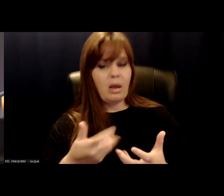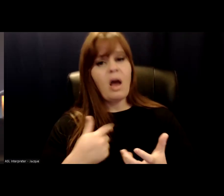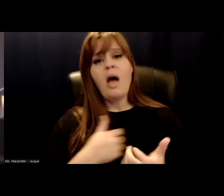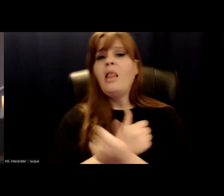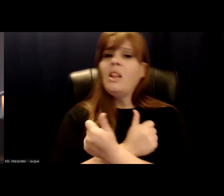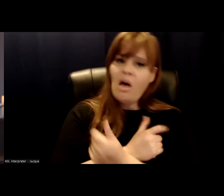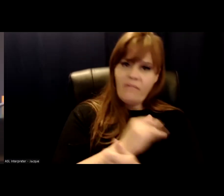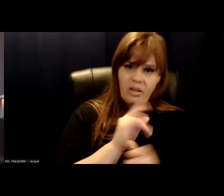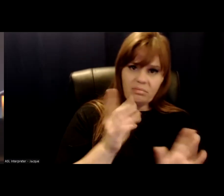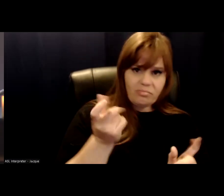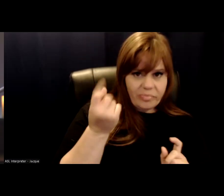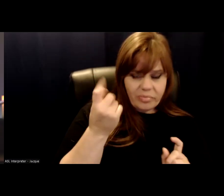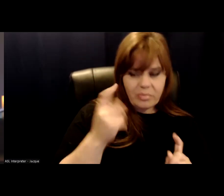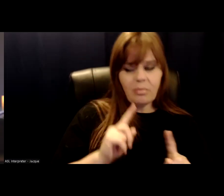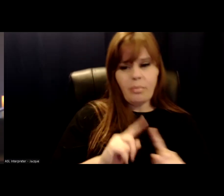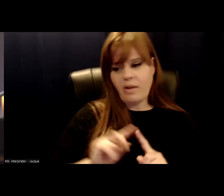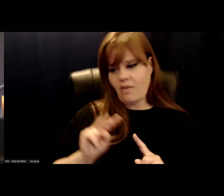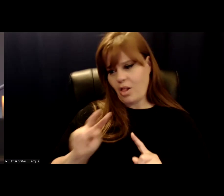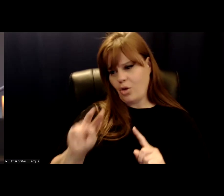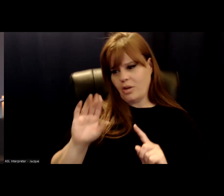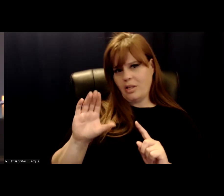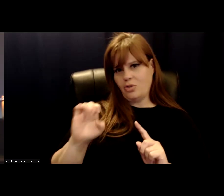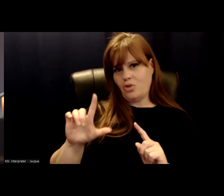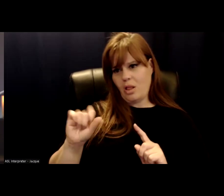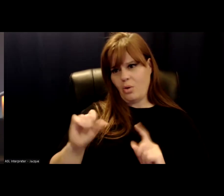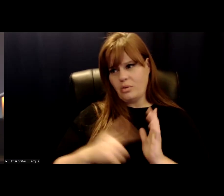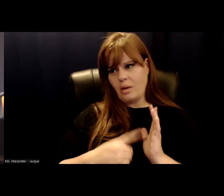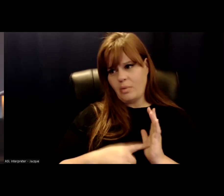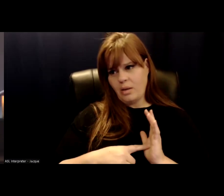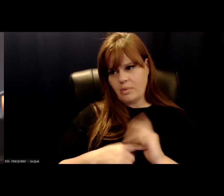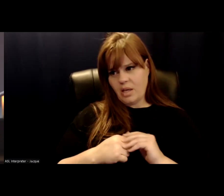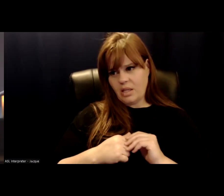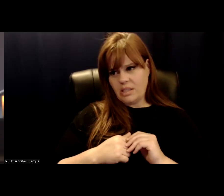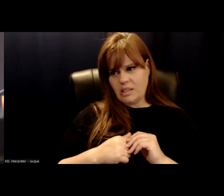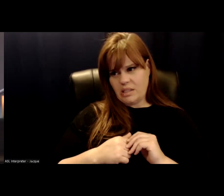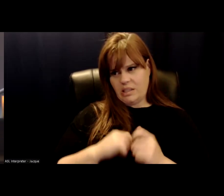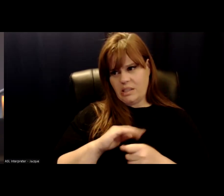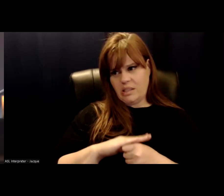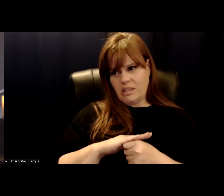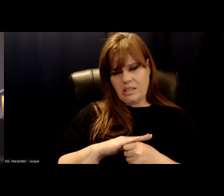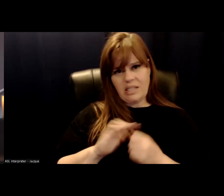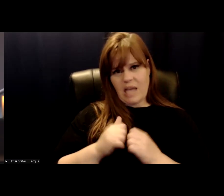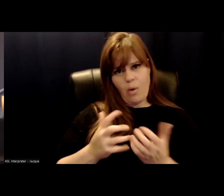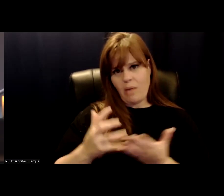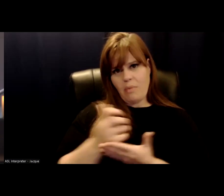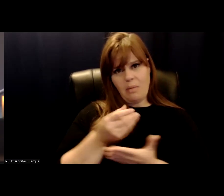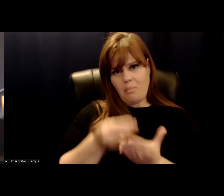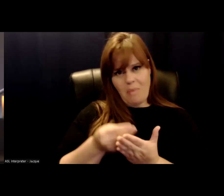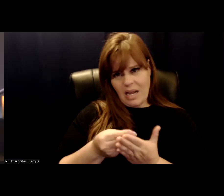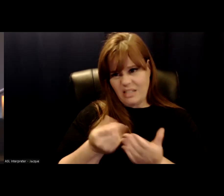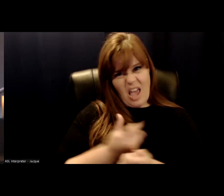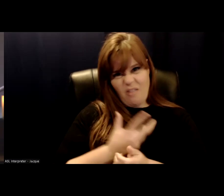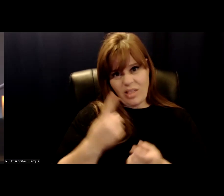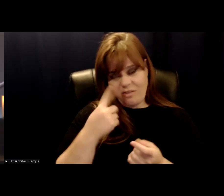but you know, if I look at the cello, sometimes I get stressed out. It's how I make my living. It's everything. When I first